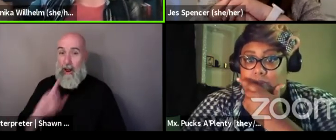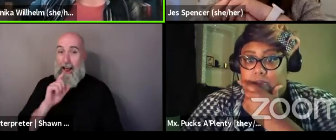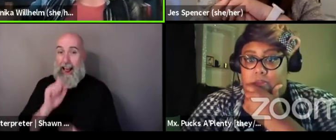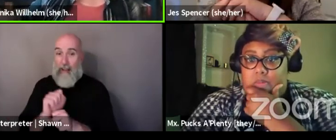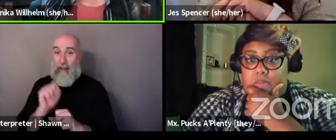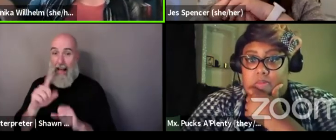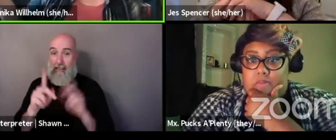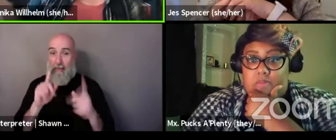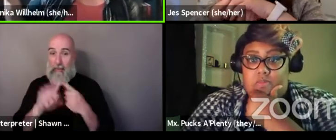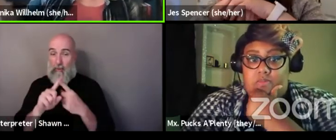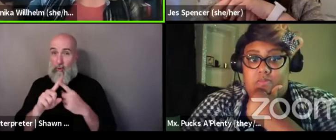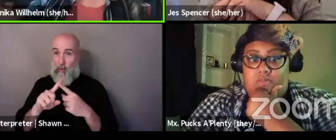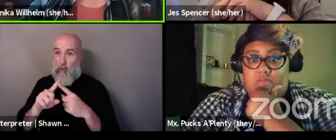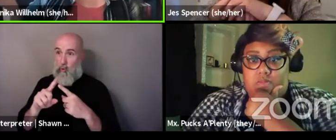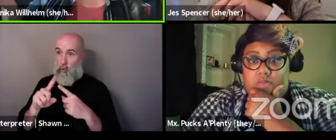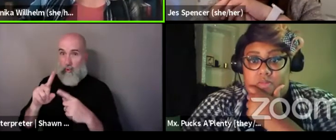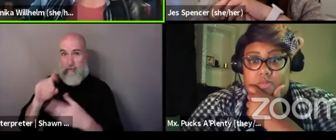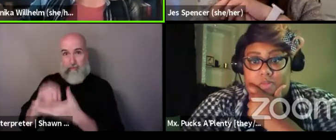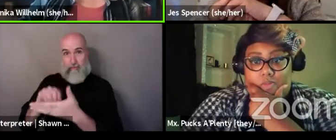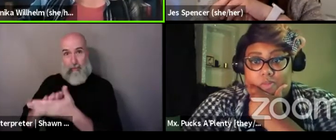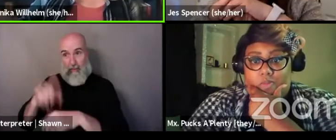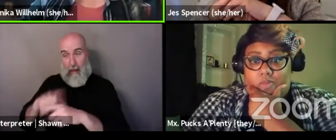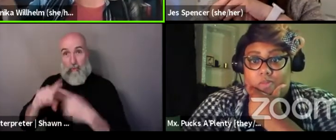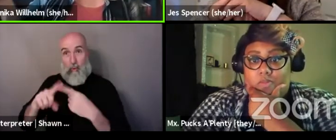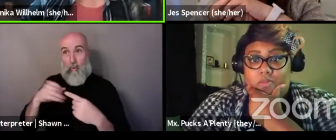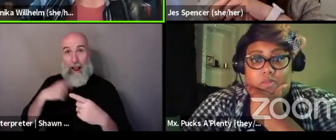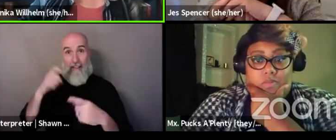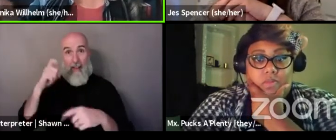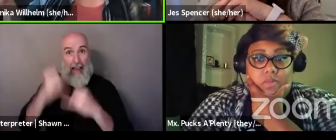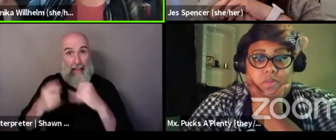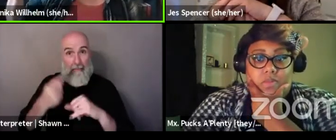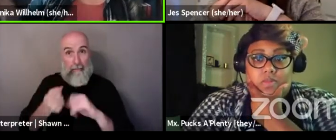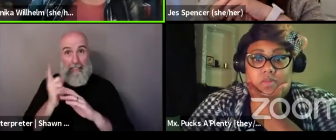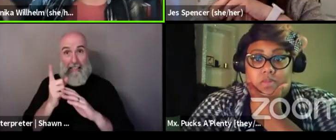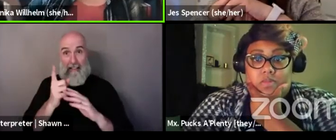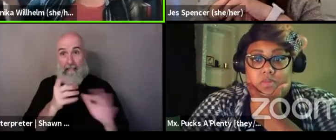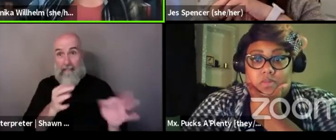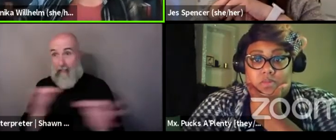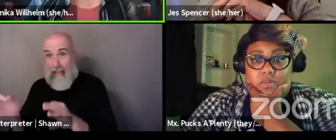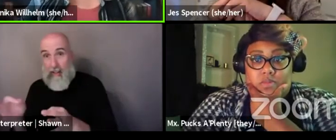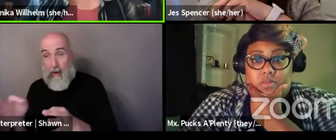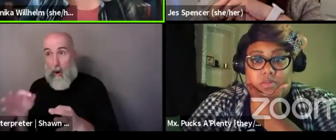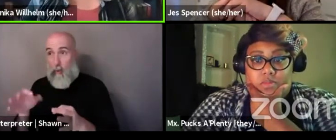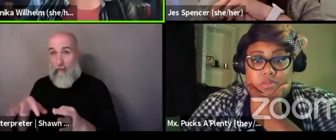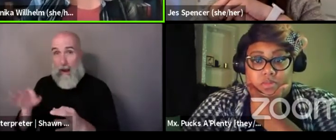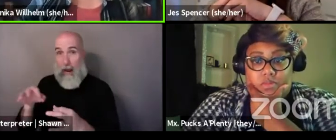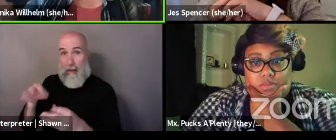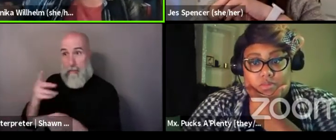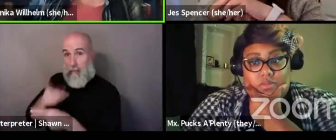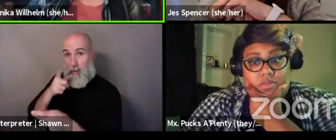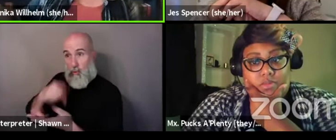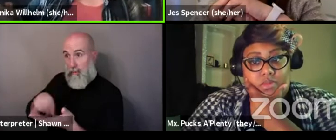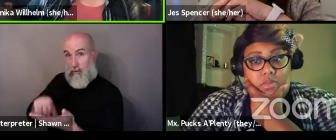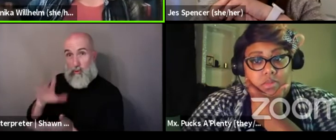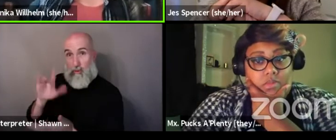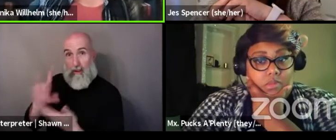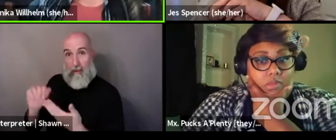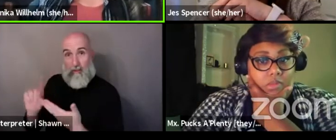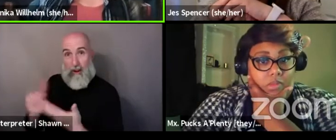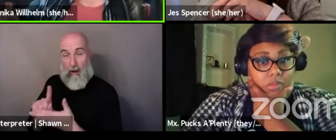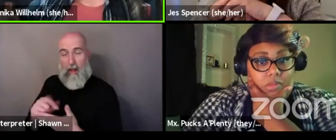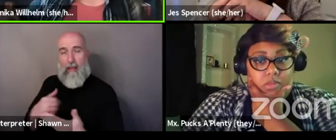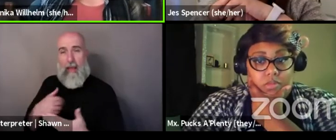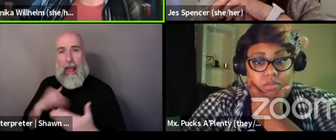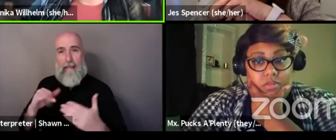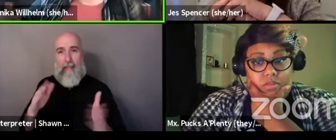time in their lives, so that when they do have to make the last minute flex and they can only find the sitter who is paying $25 an hour, then they have that cushion